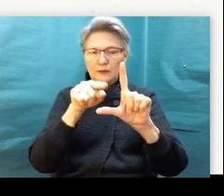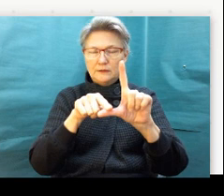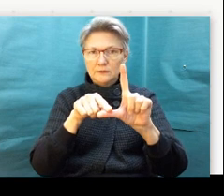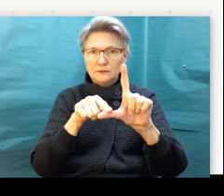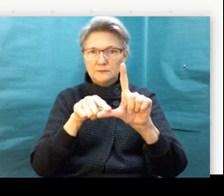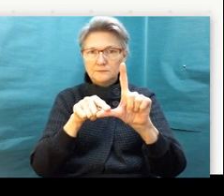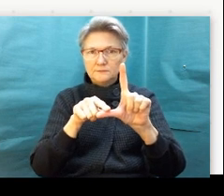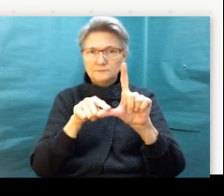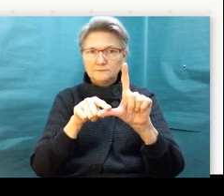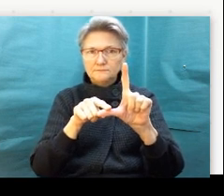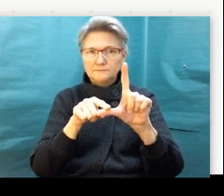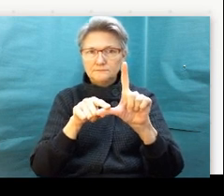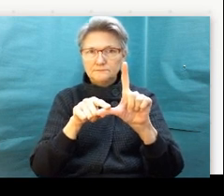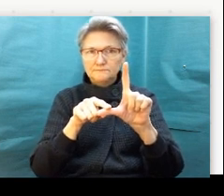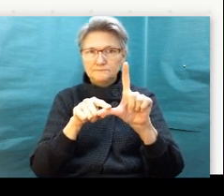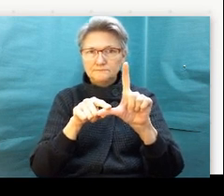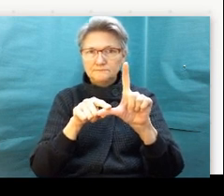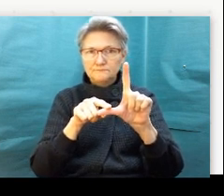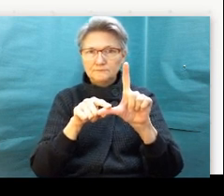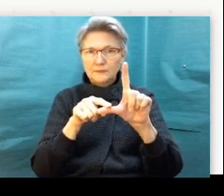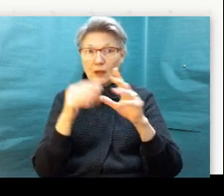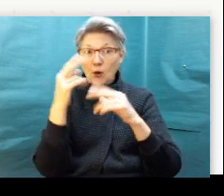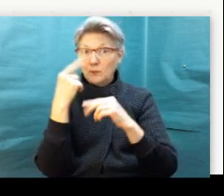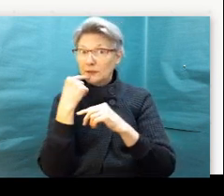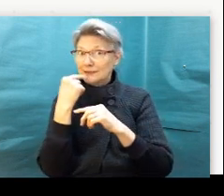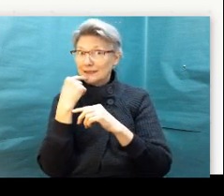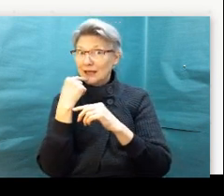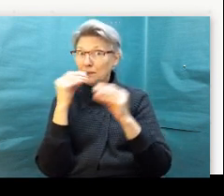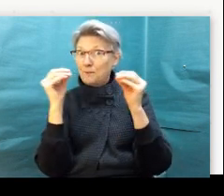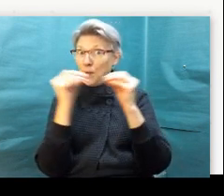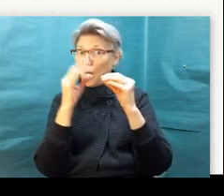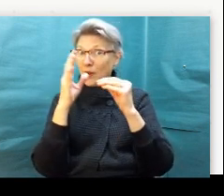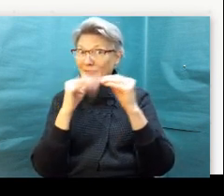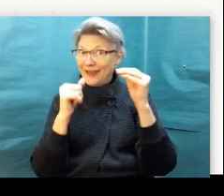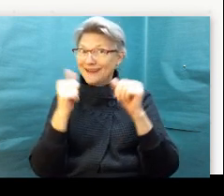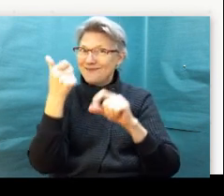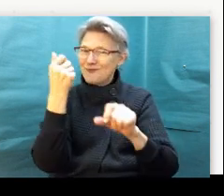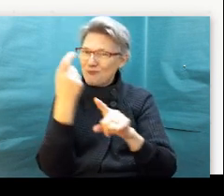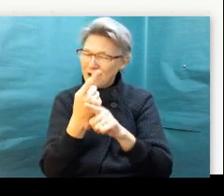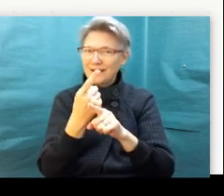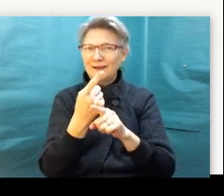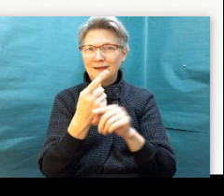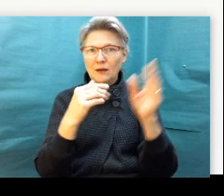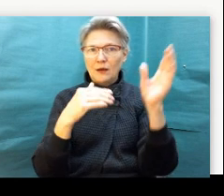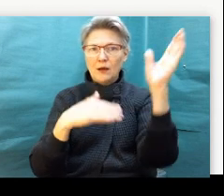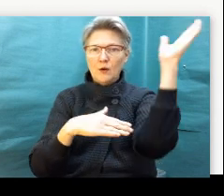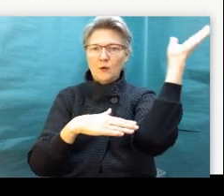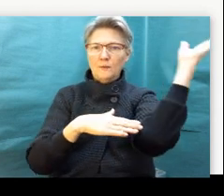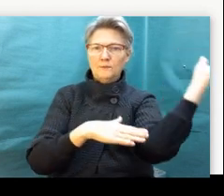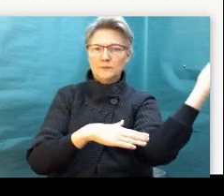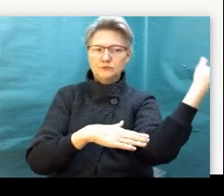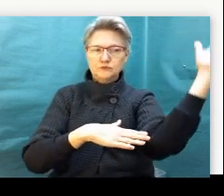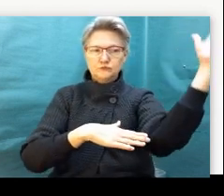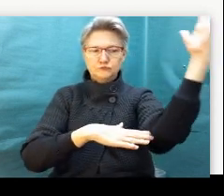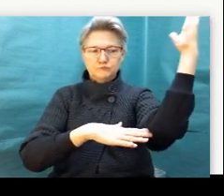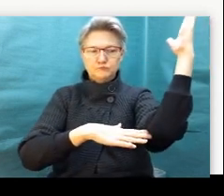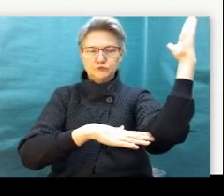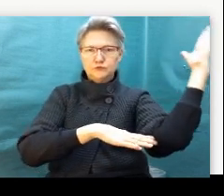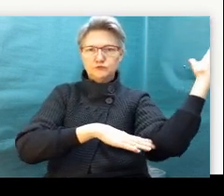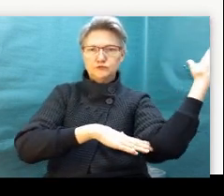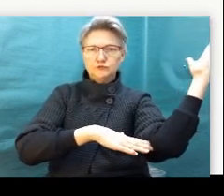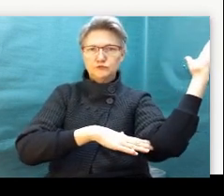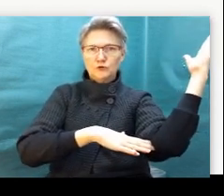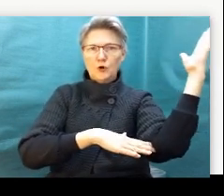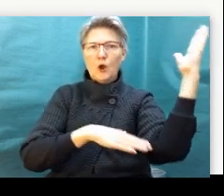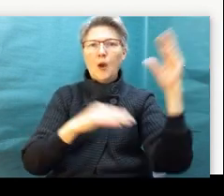Think about that. I hope you said greater than. You would be correct. So if it is greater than a right angle